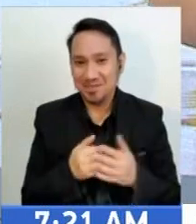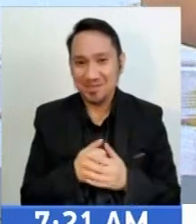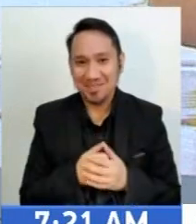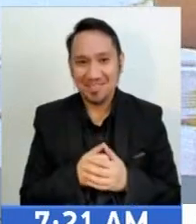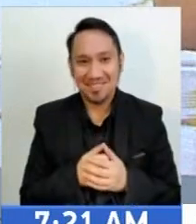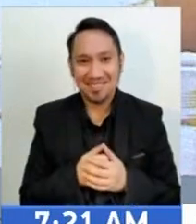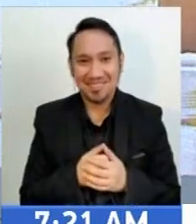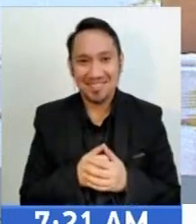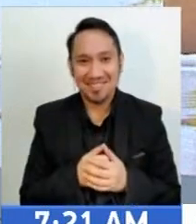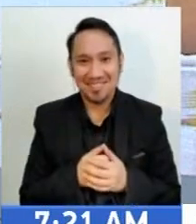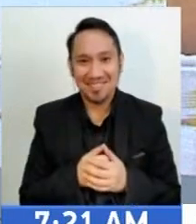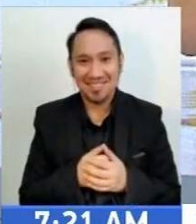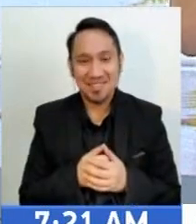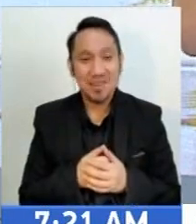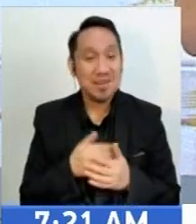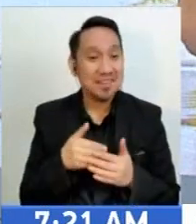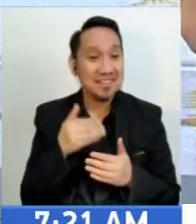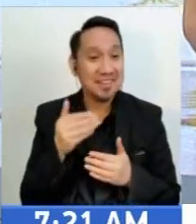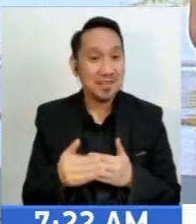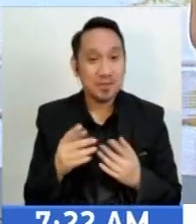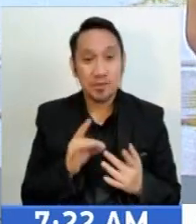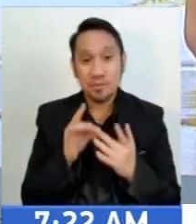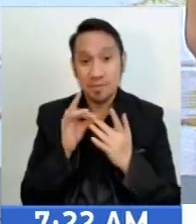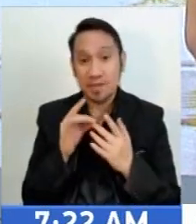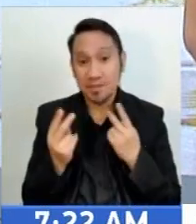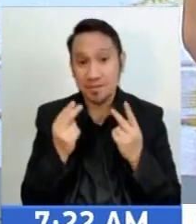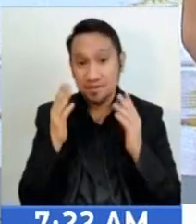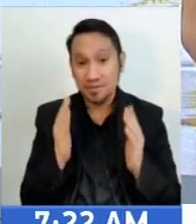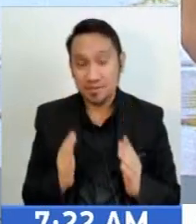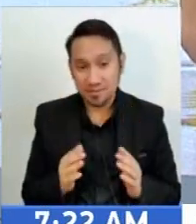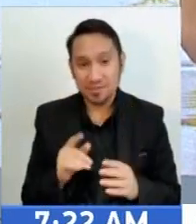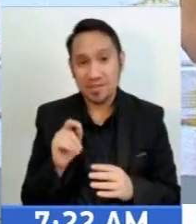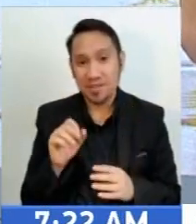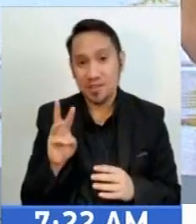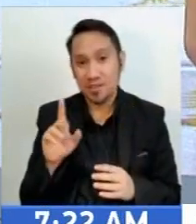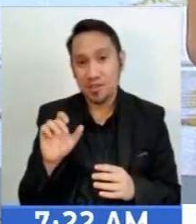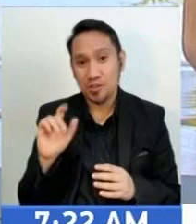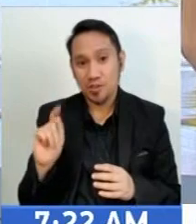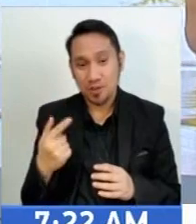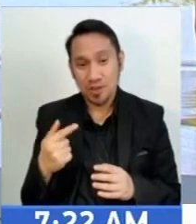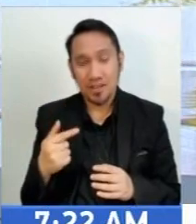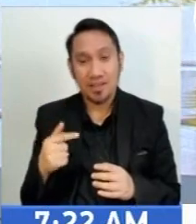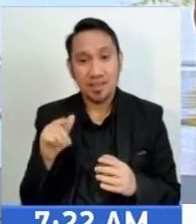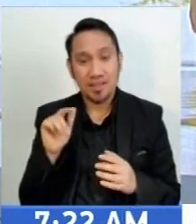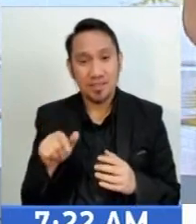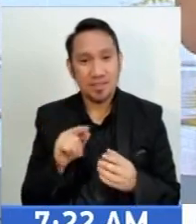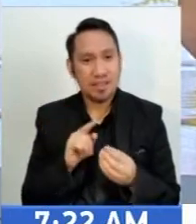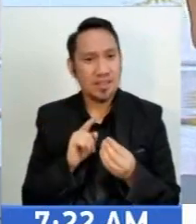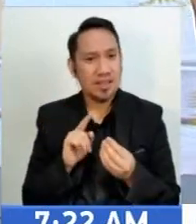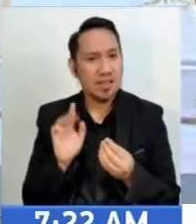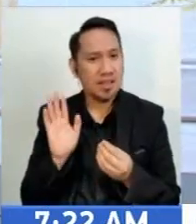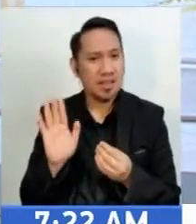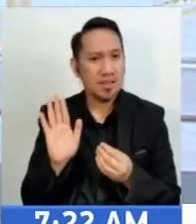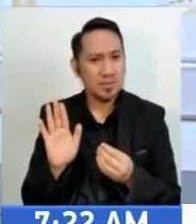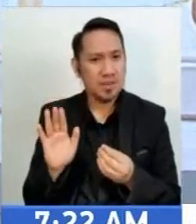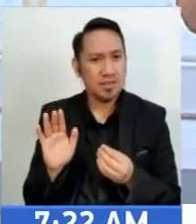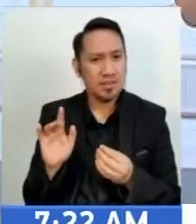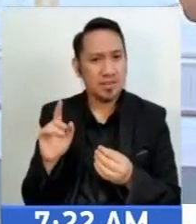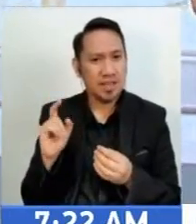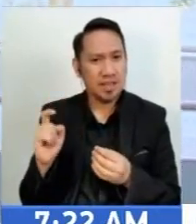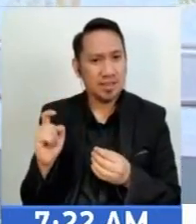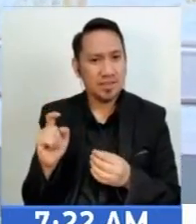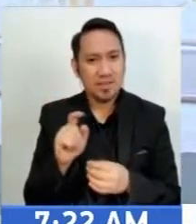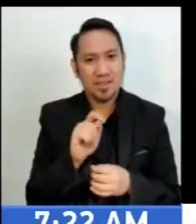So at alam may special guest appearance si Twilight Saga actor Taylor Lautner sa Eras Tour ng kanyang ex na si Taylor Siwft.